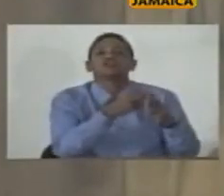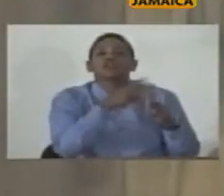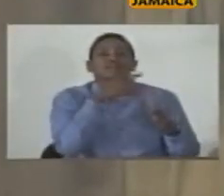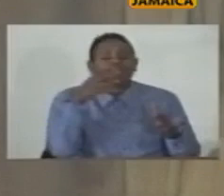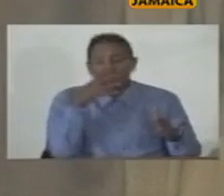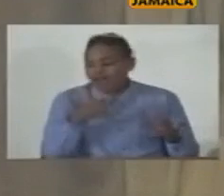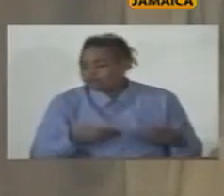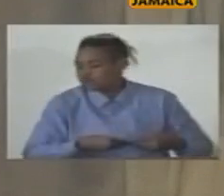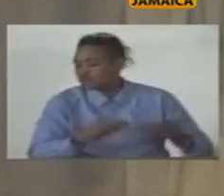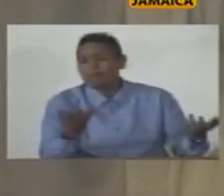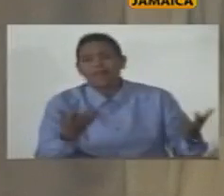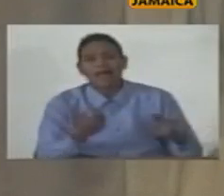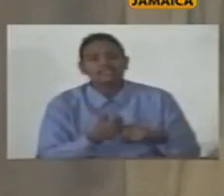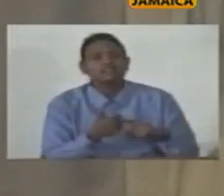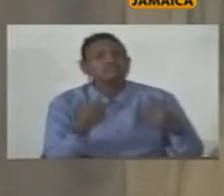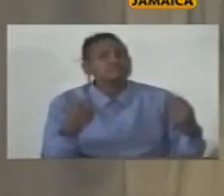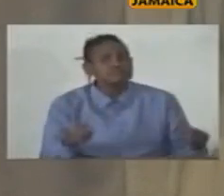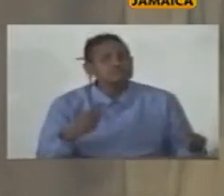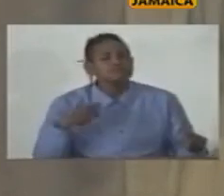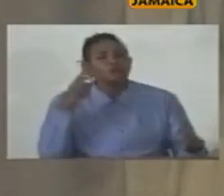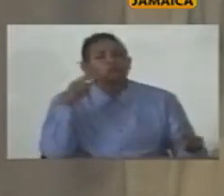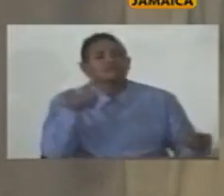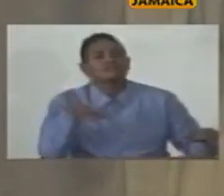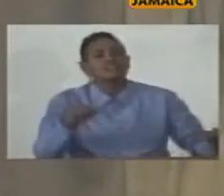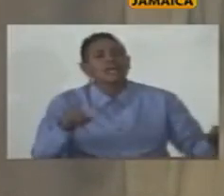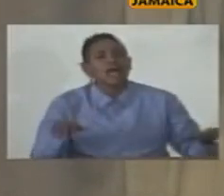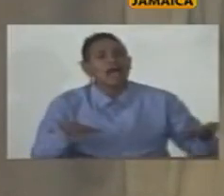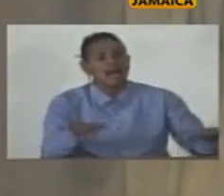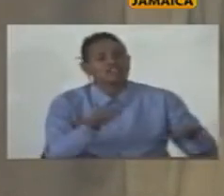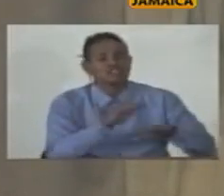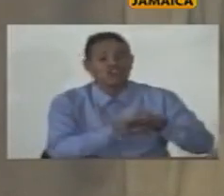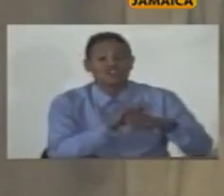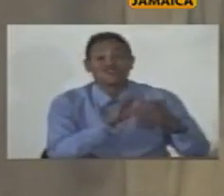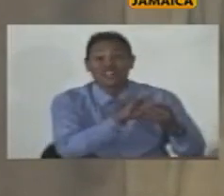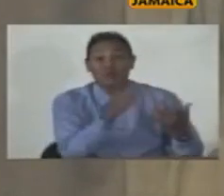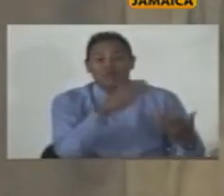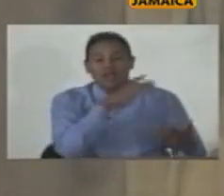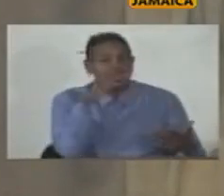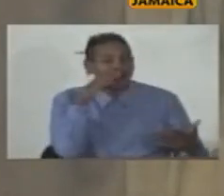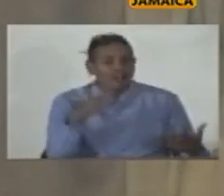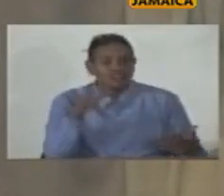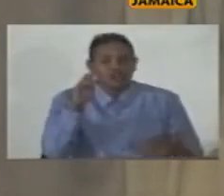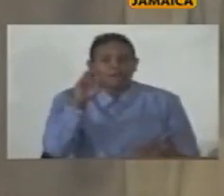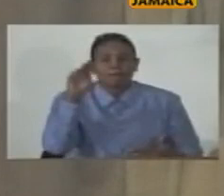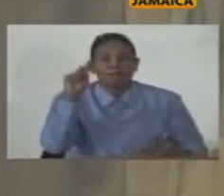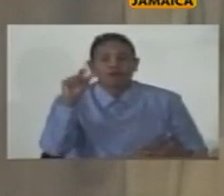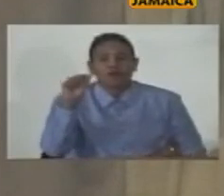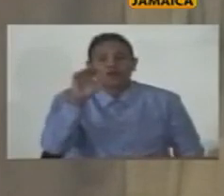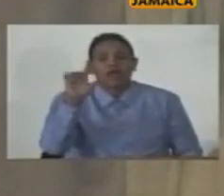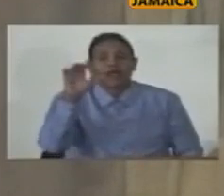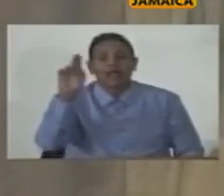supplies. To this end, we have taken action on agriculture. Bermuda and Clear Spring farm roads were